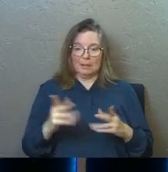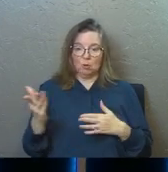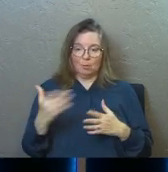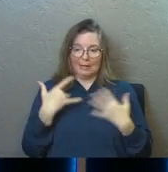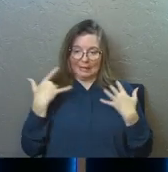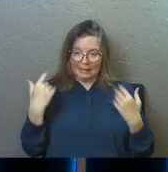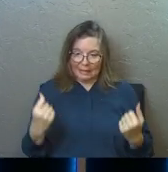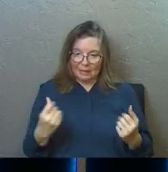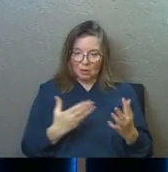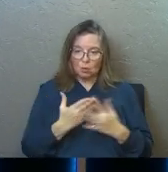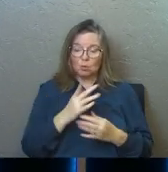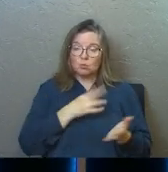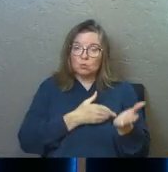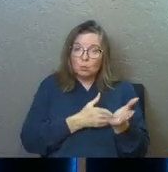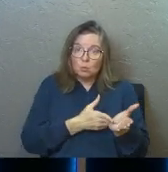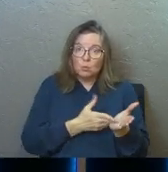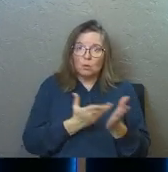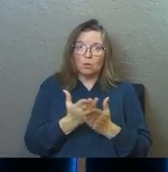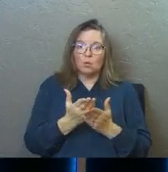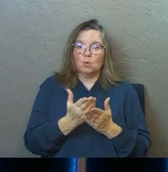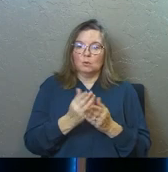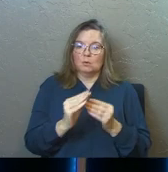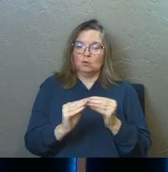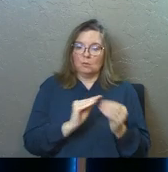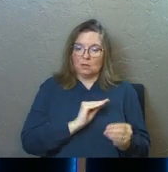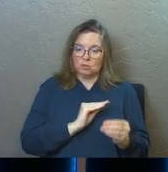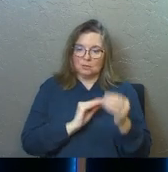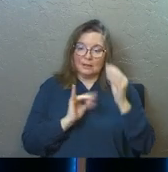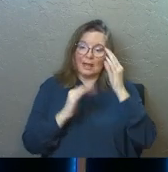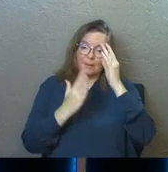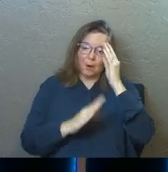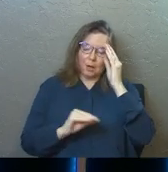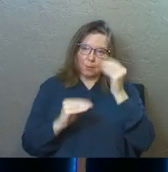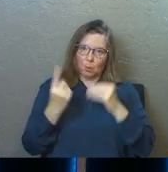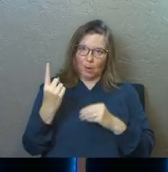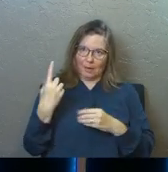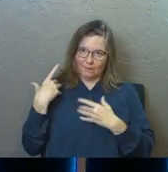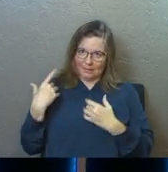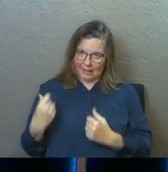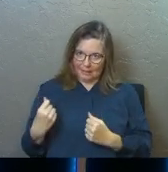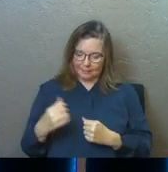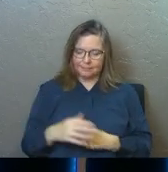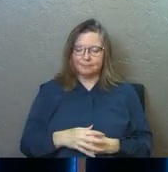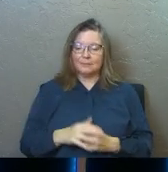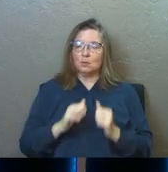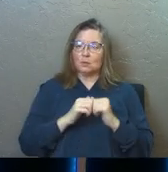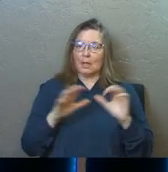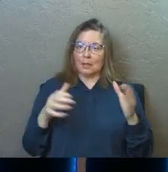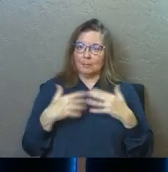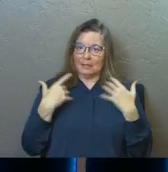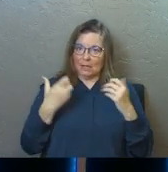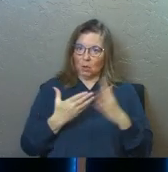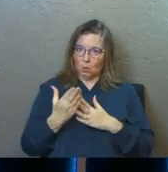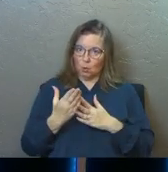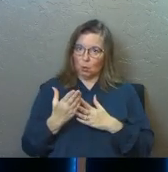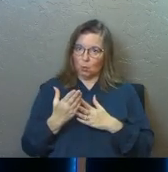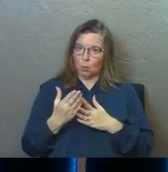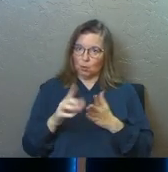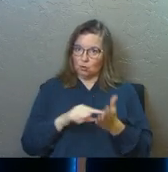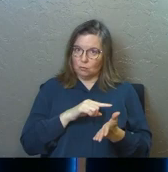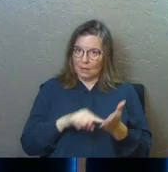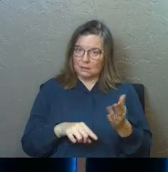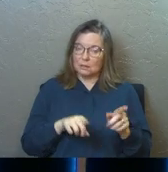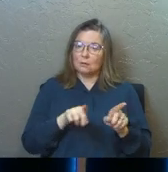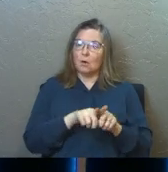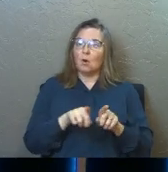who bring healing through truth, through correction. So that's part number one of healing, okay? Together brings healing through correction. Together